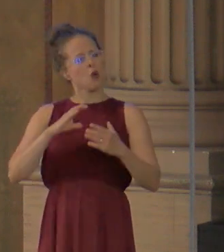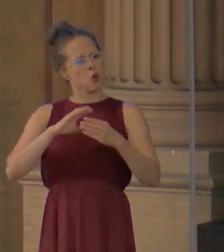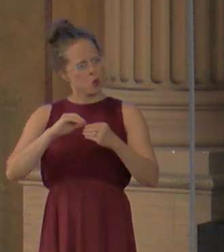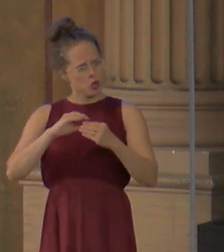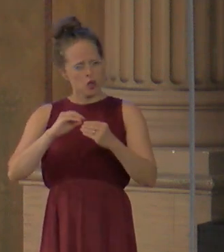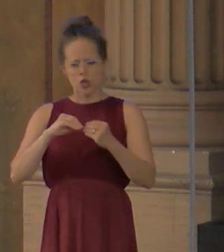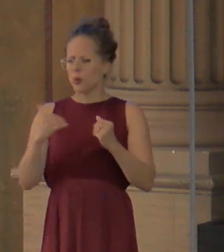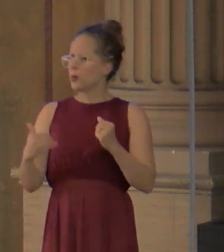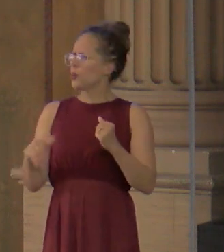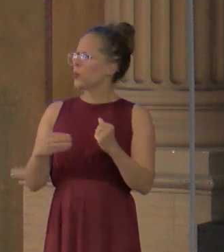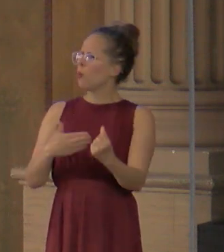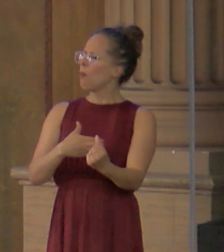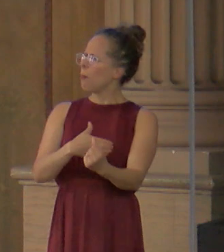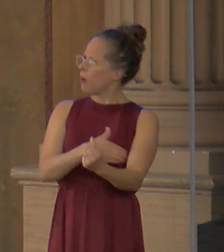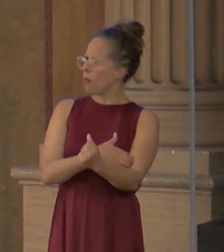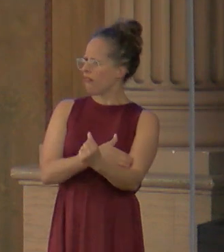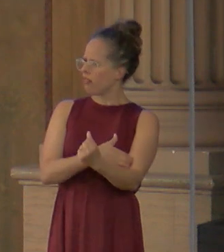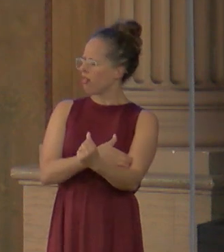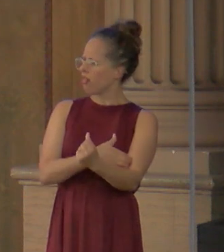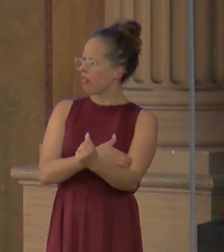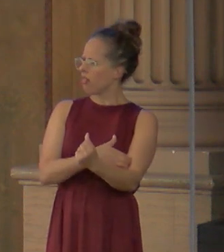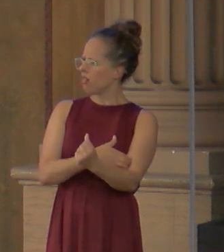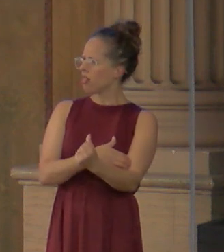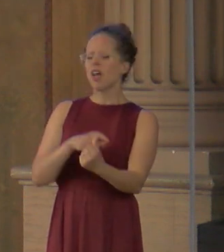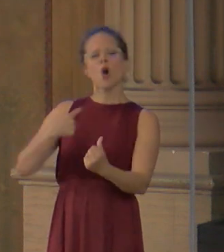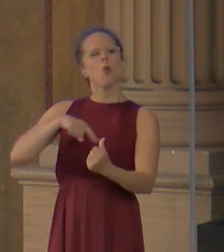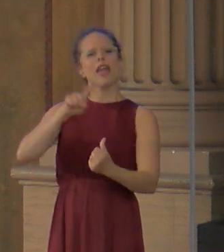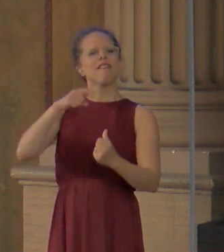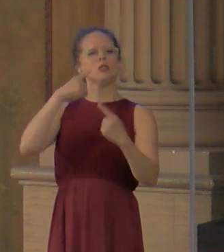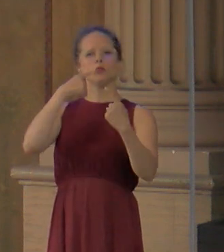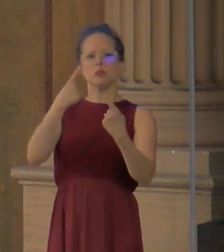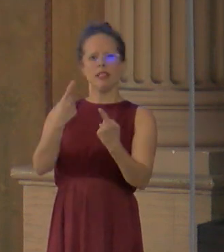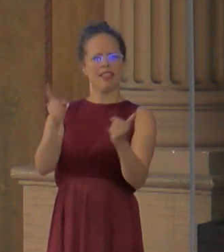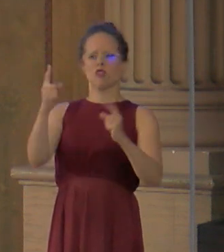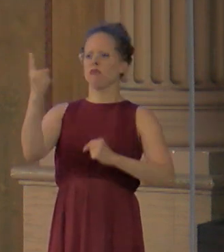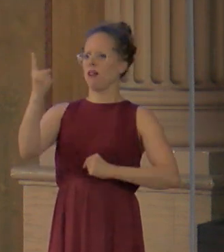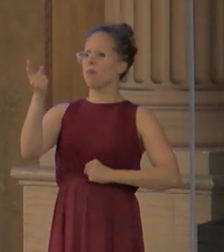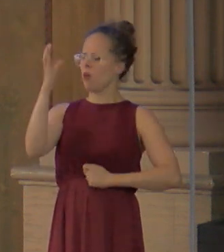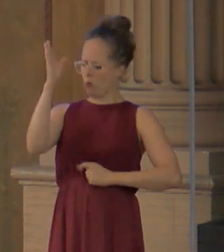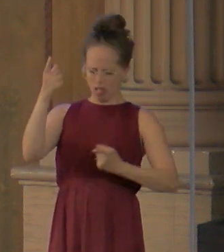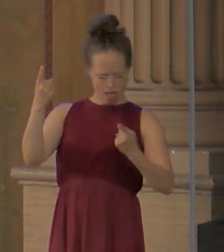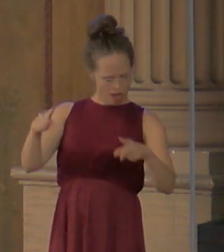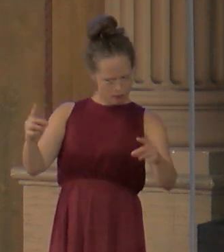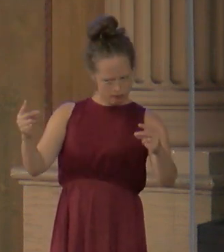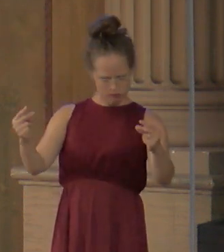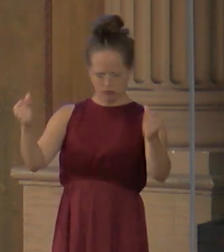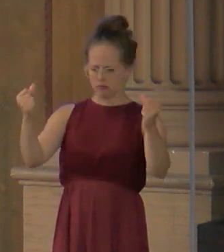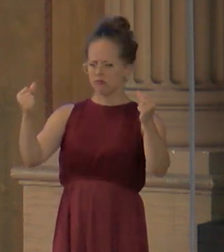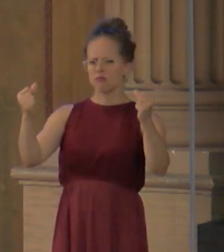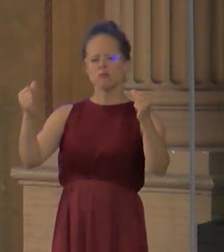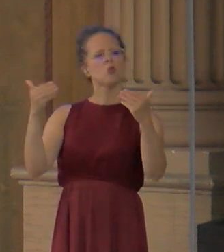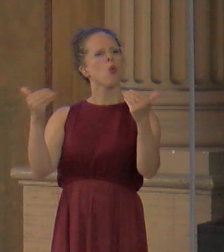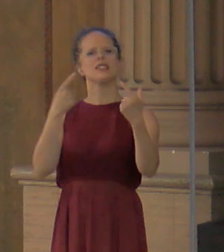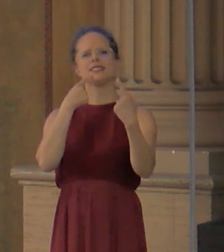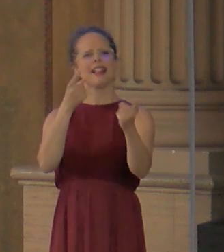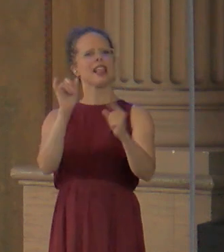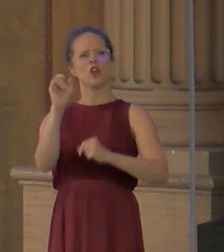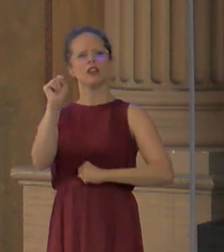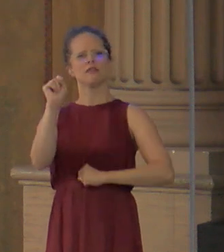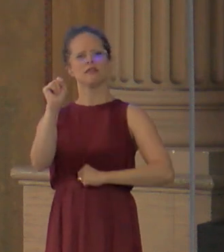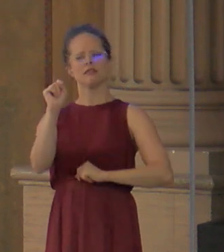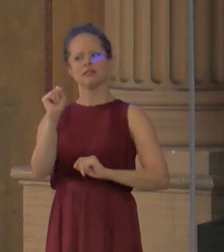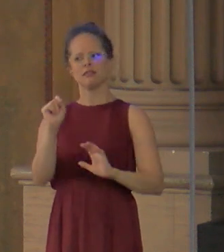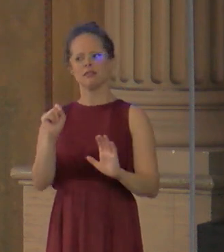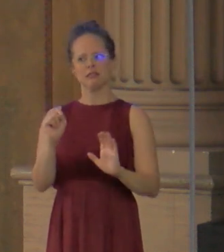so powerful that we just need to declare something and it will come true. So just declare